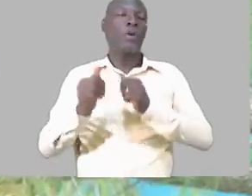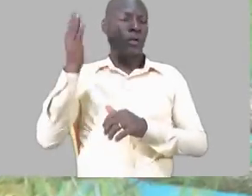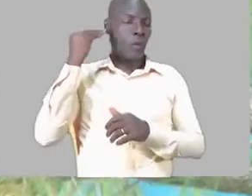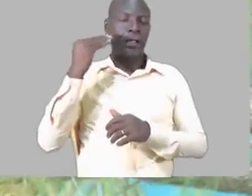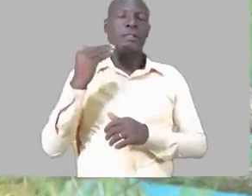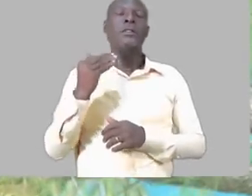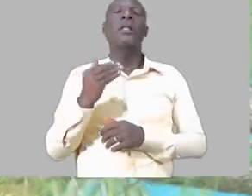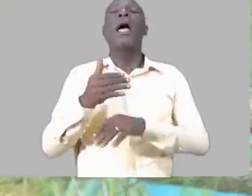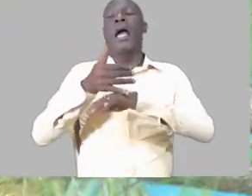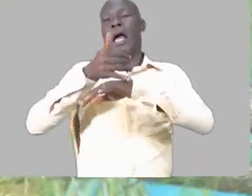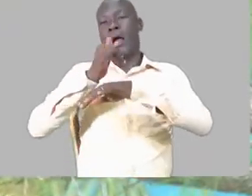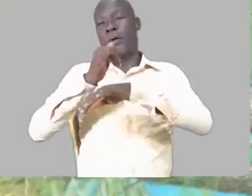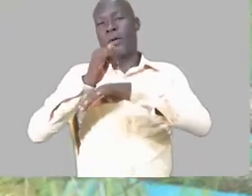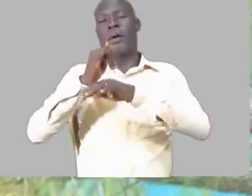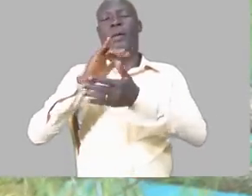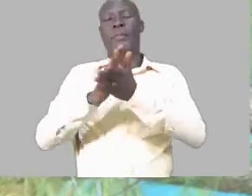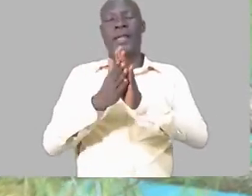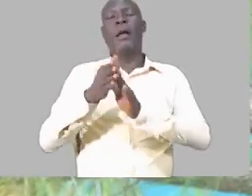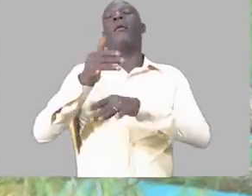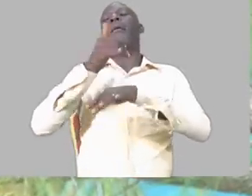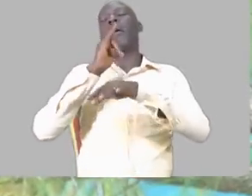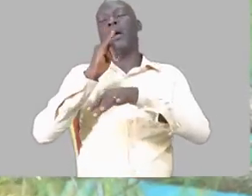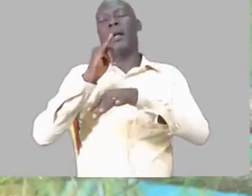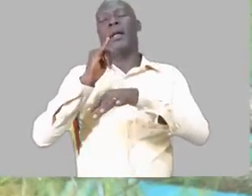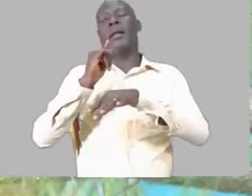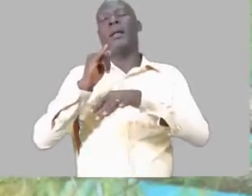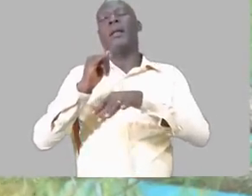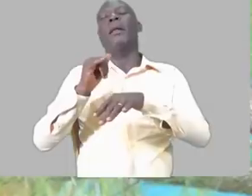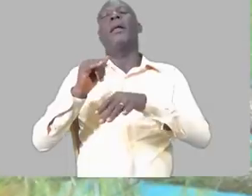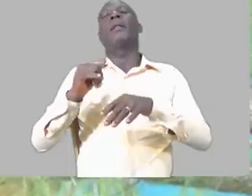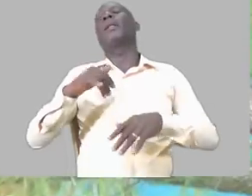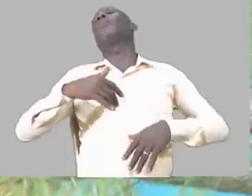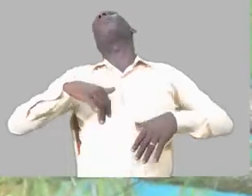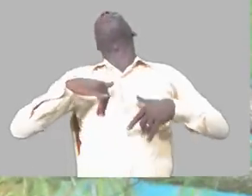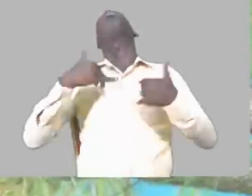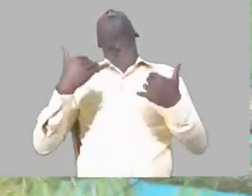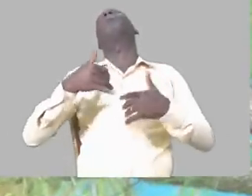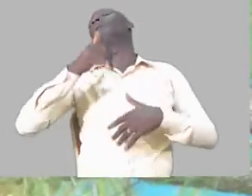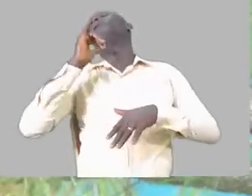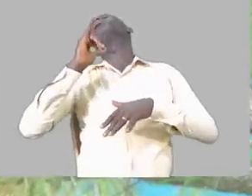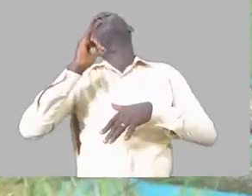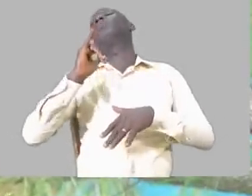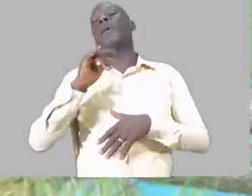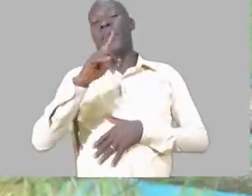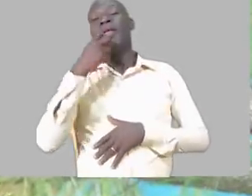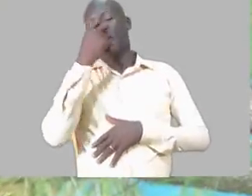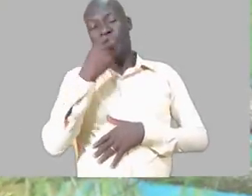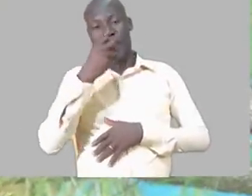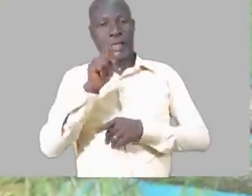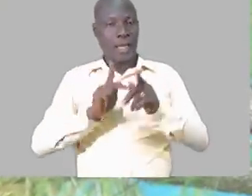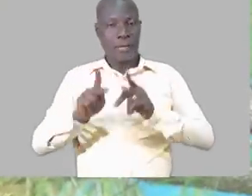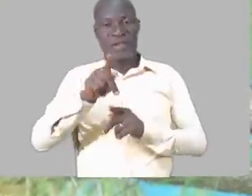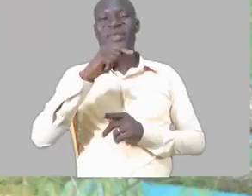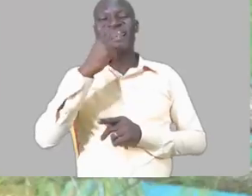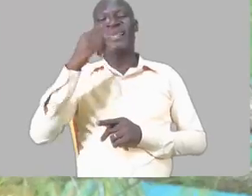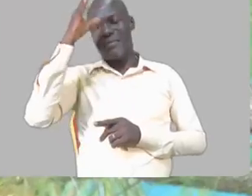ensa no bia akɔhɔ wo mu wo sɔre a no anom bi no abo me no e kasa wo a wo se wo